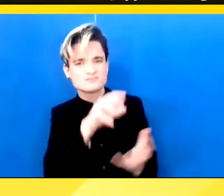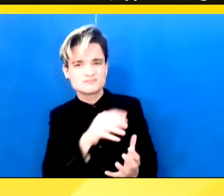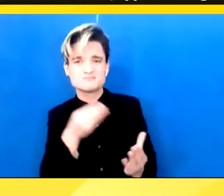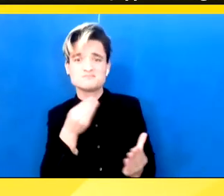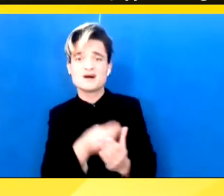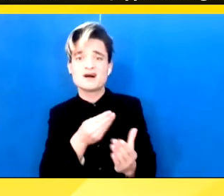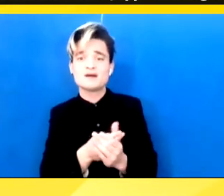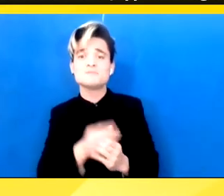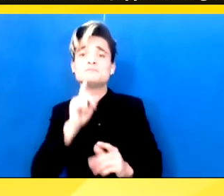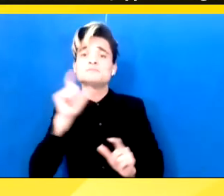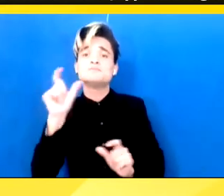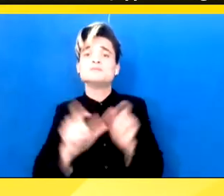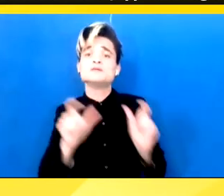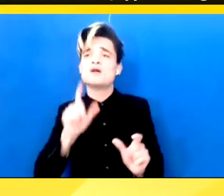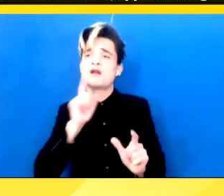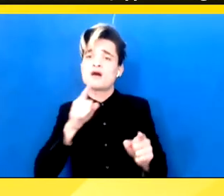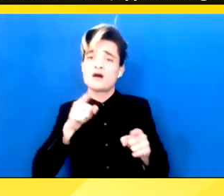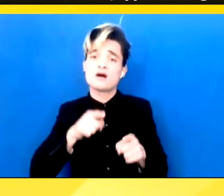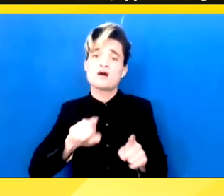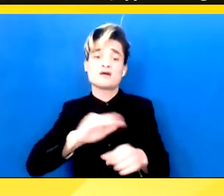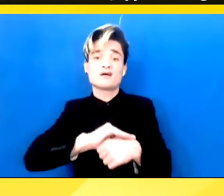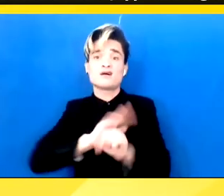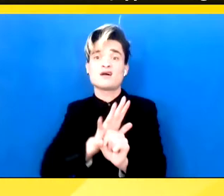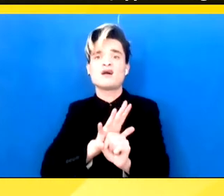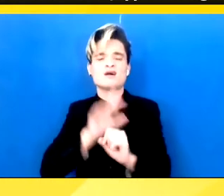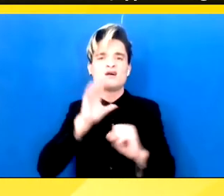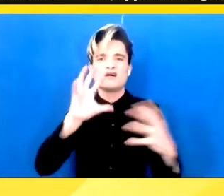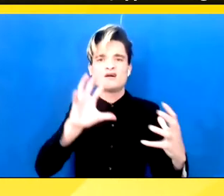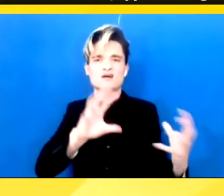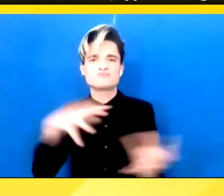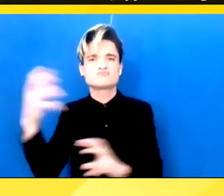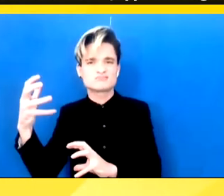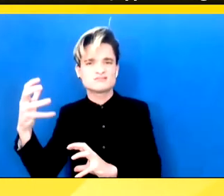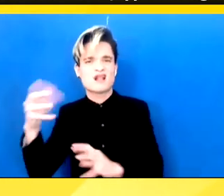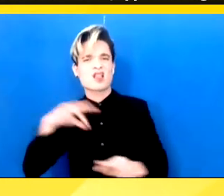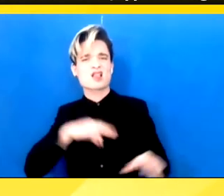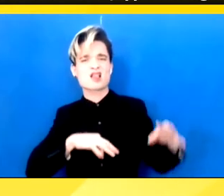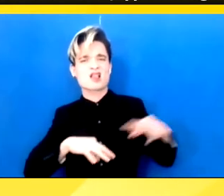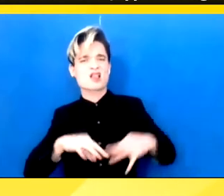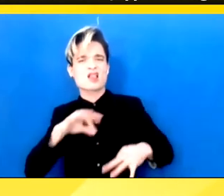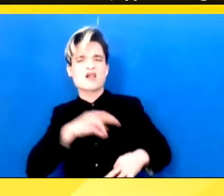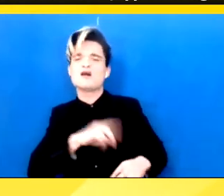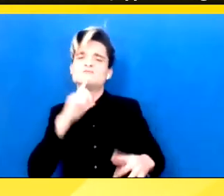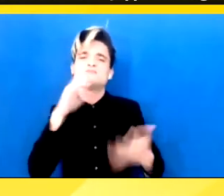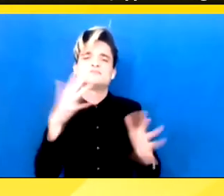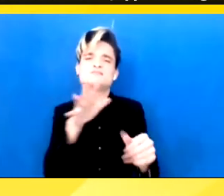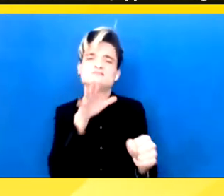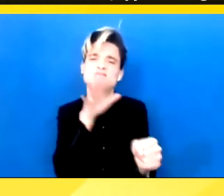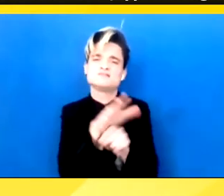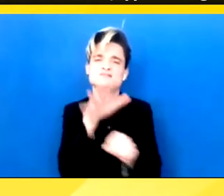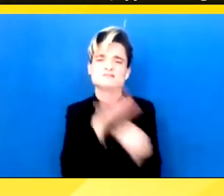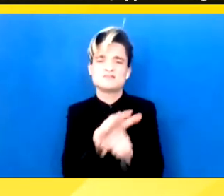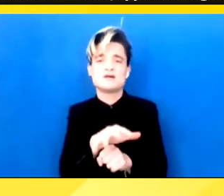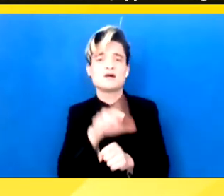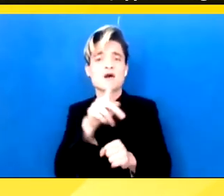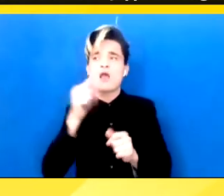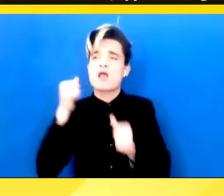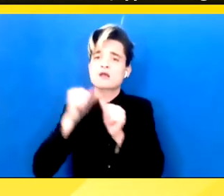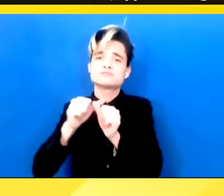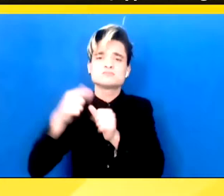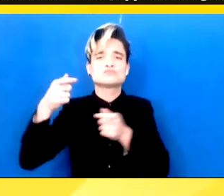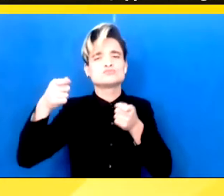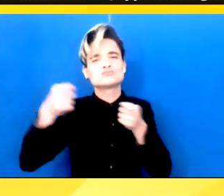obscene profits they were making before, keeping wages low for the majority Black,